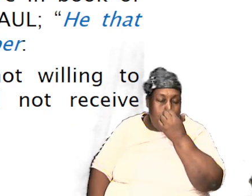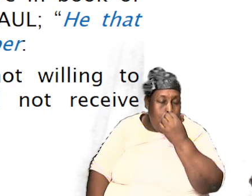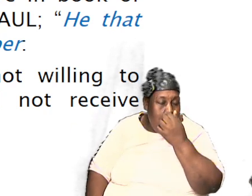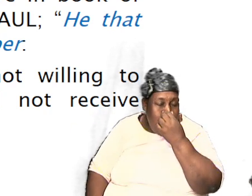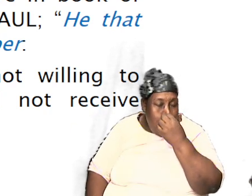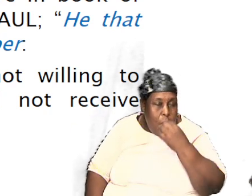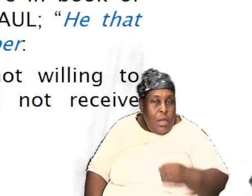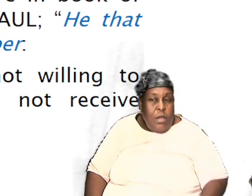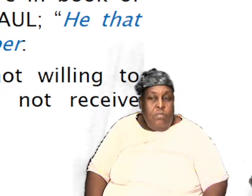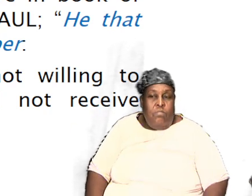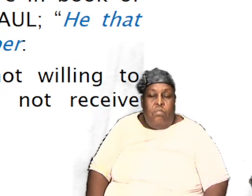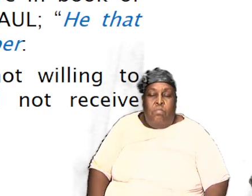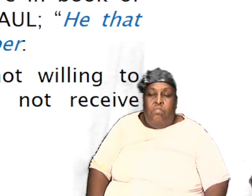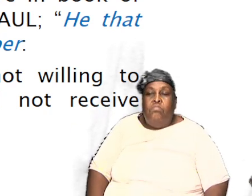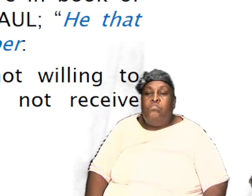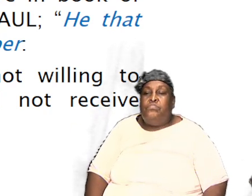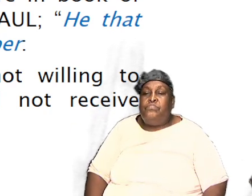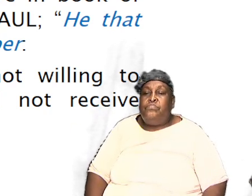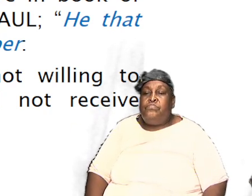next slide.